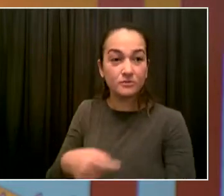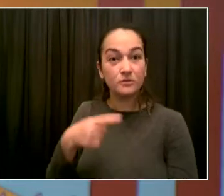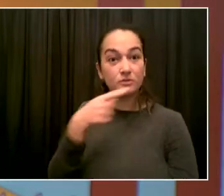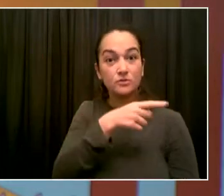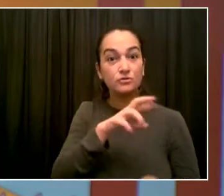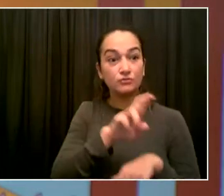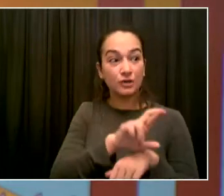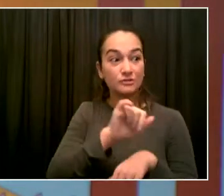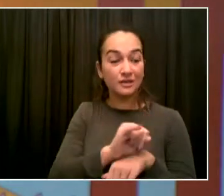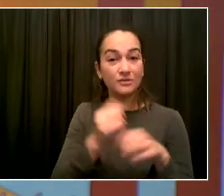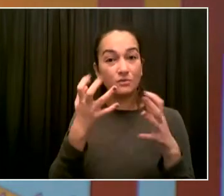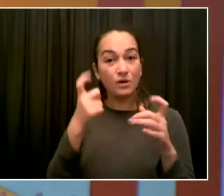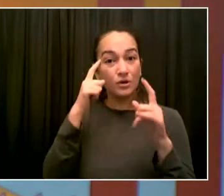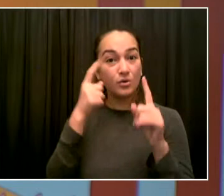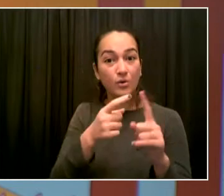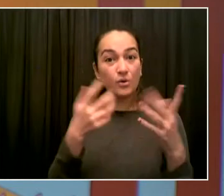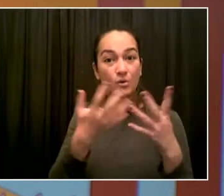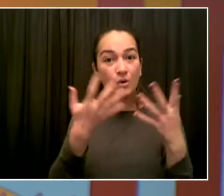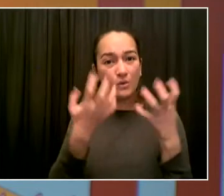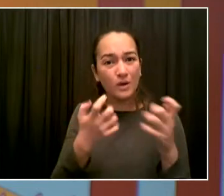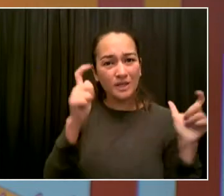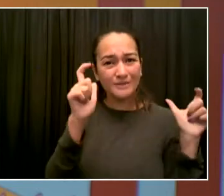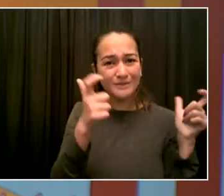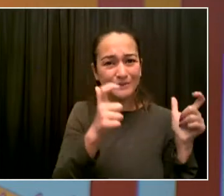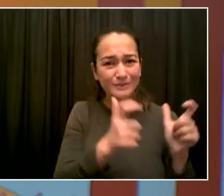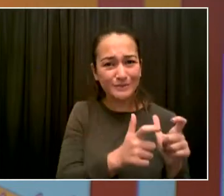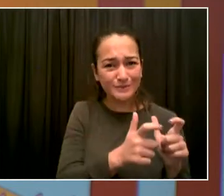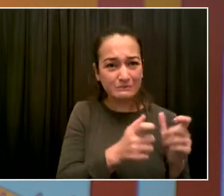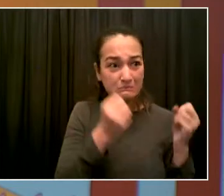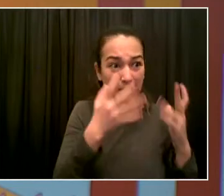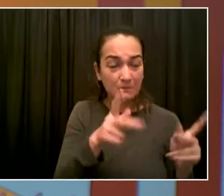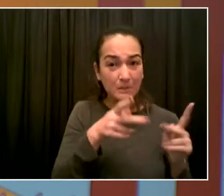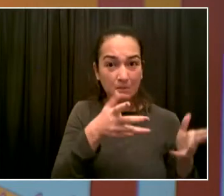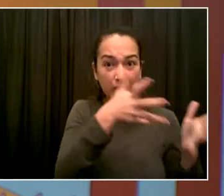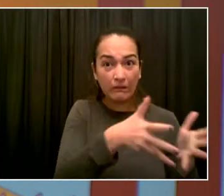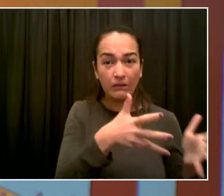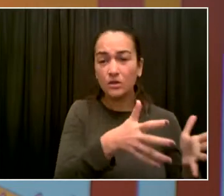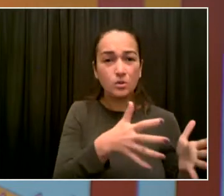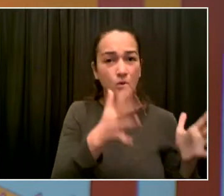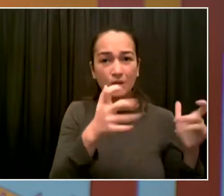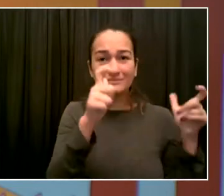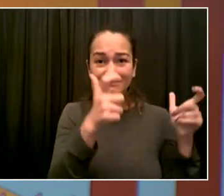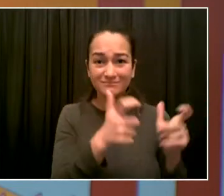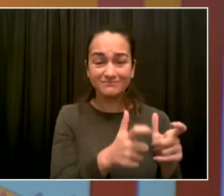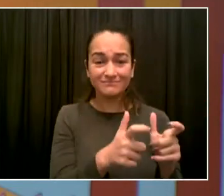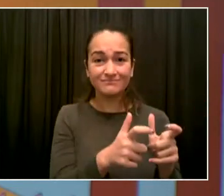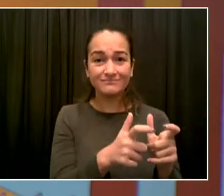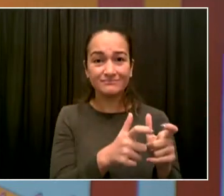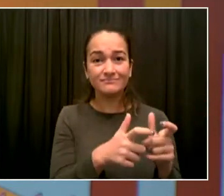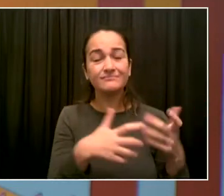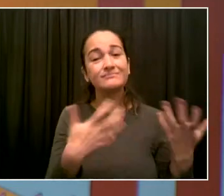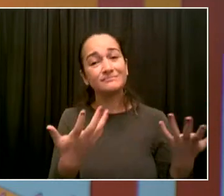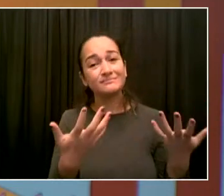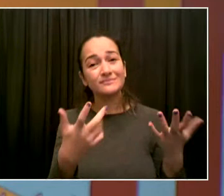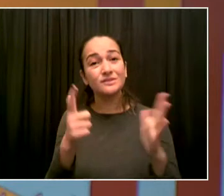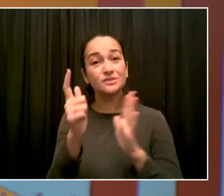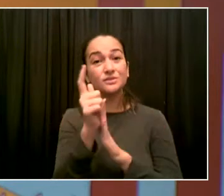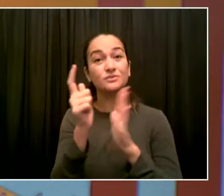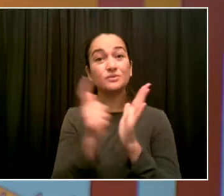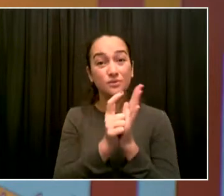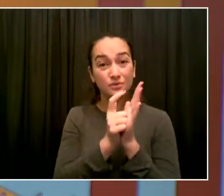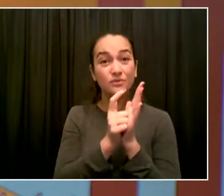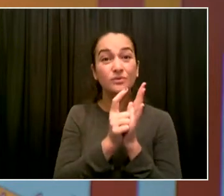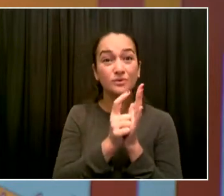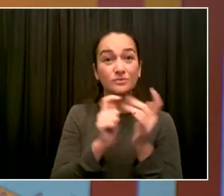parole violation. And then the other piece of the equation is those who are already sentenced to state sentences but had not yet been moved. So there's several moving